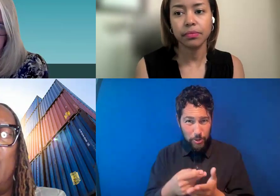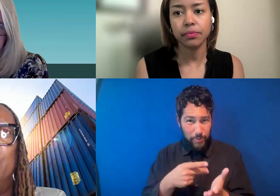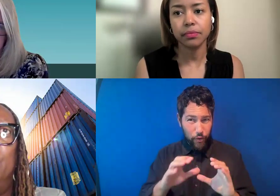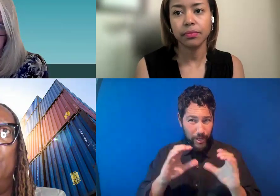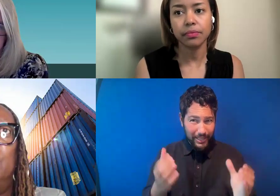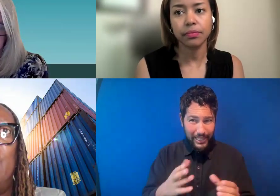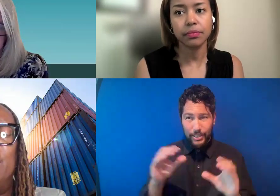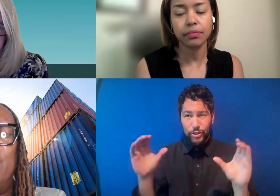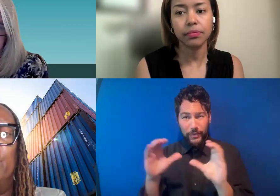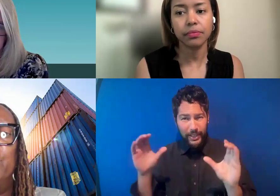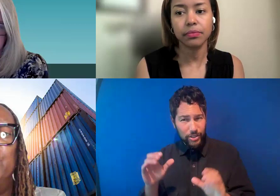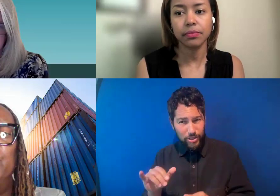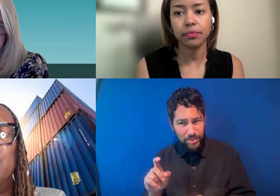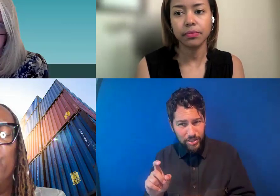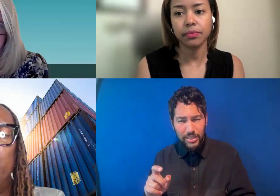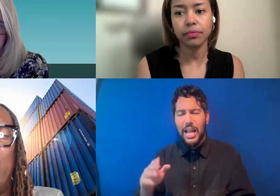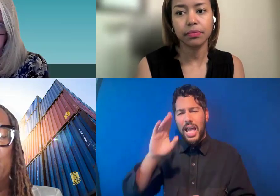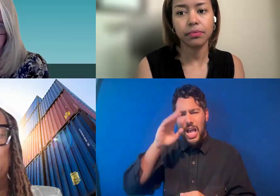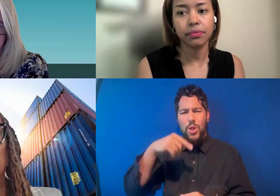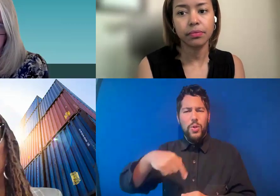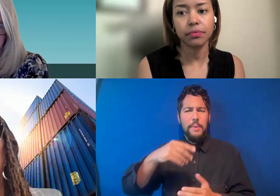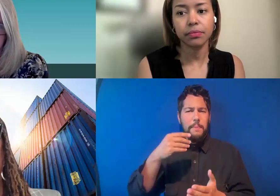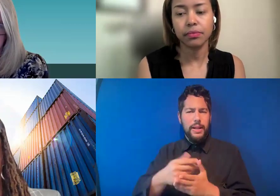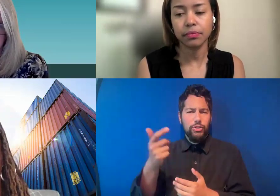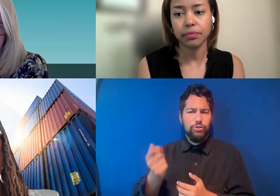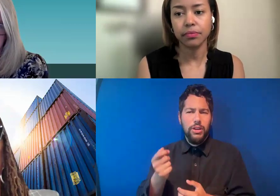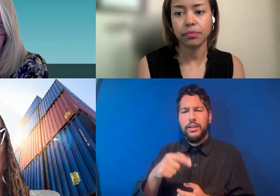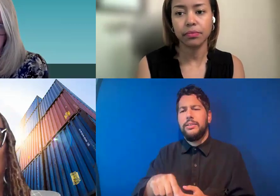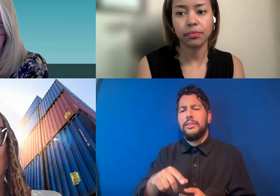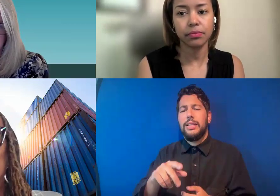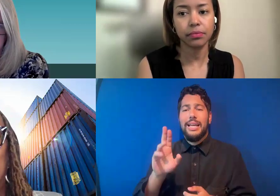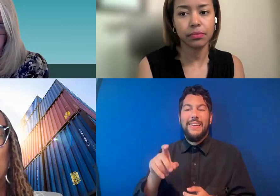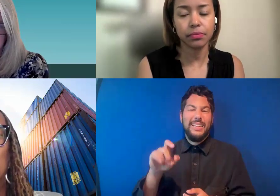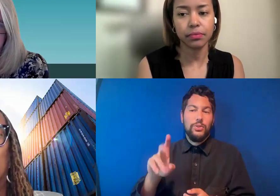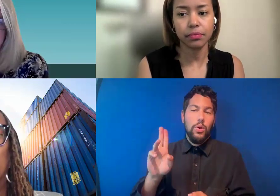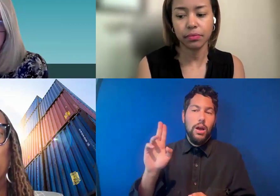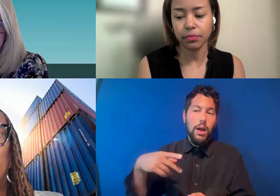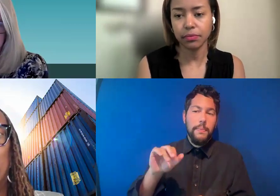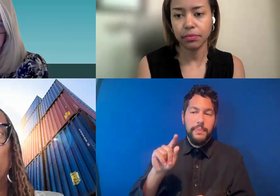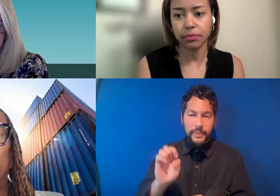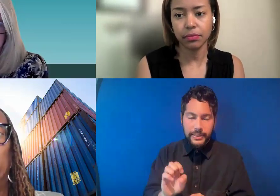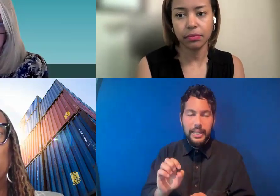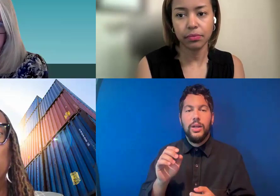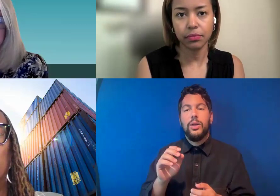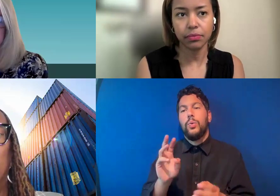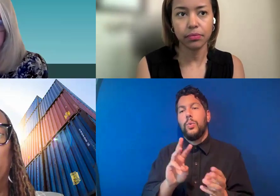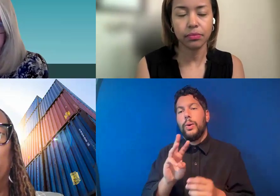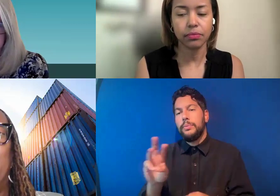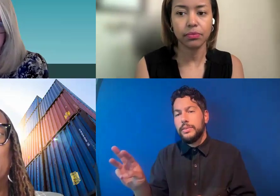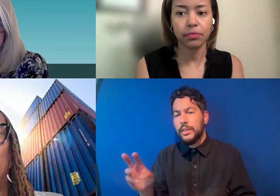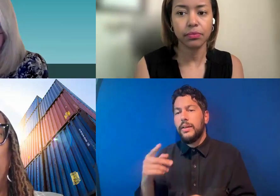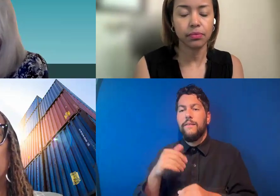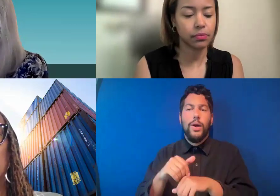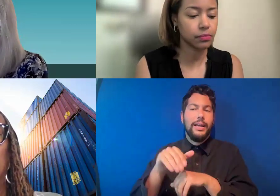as well? I know that they are used if you have to update your website to the country you're exporting to and